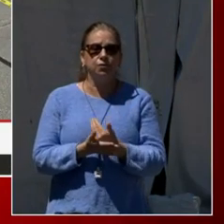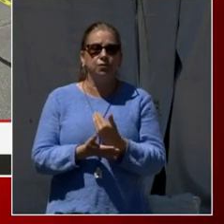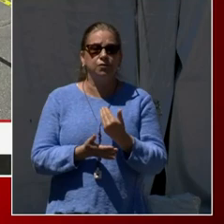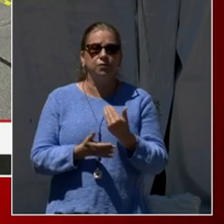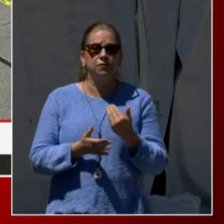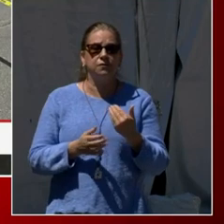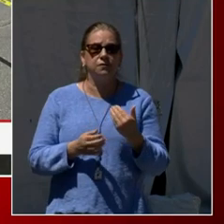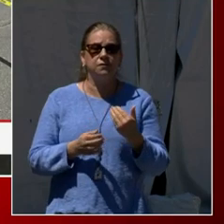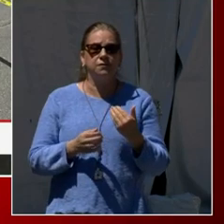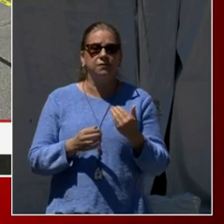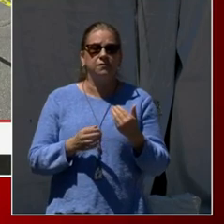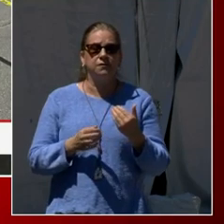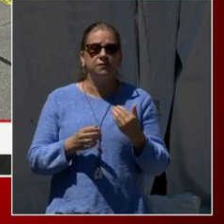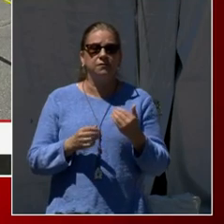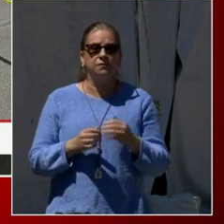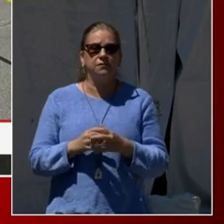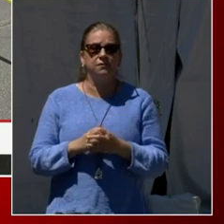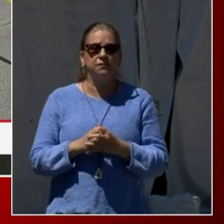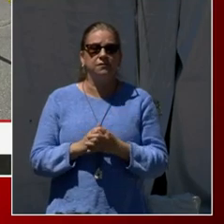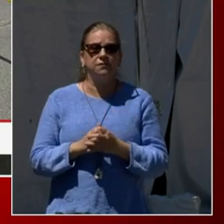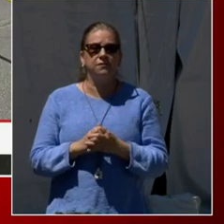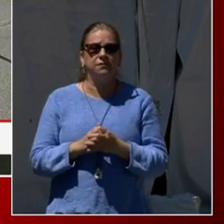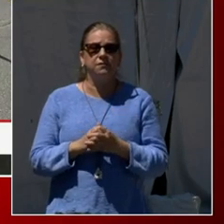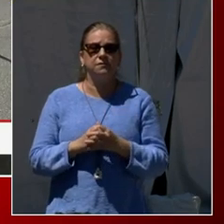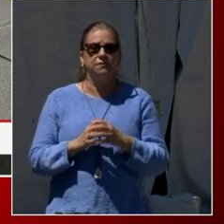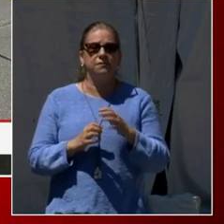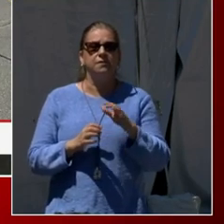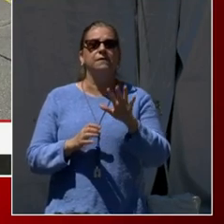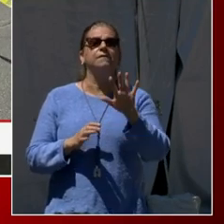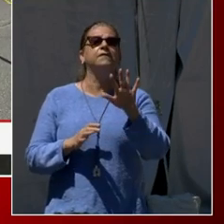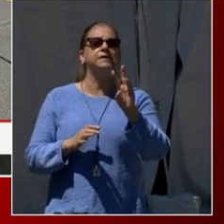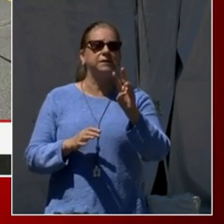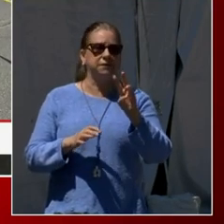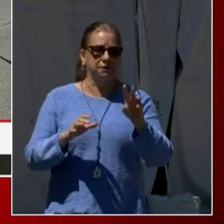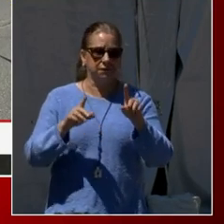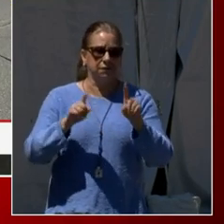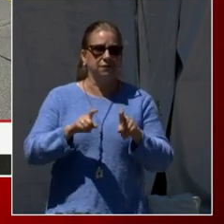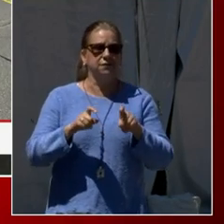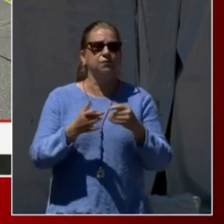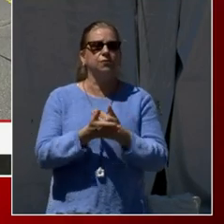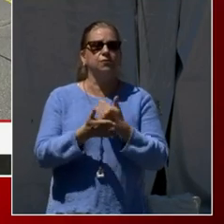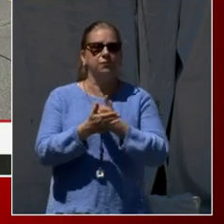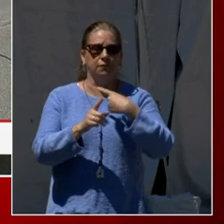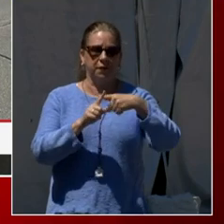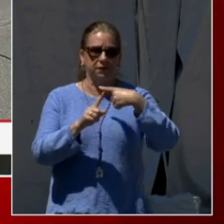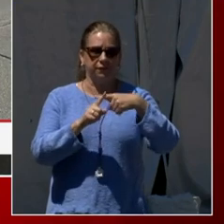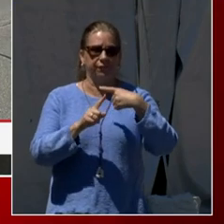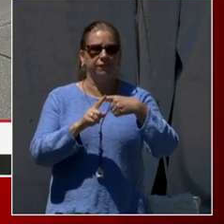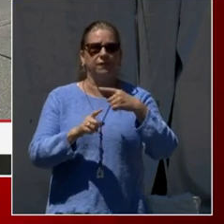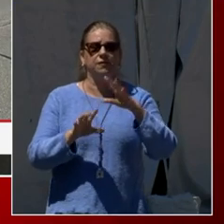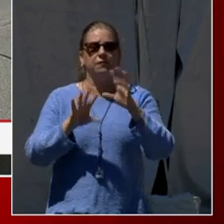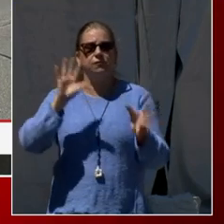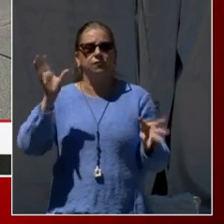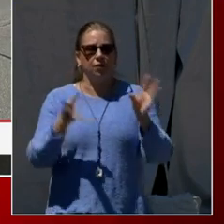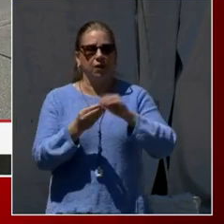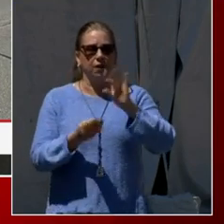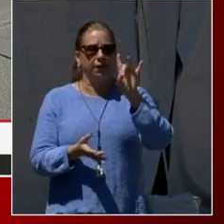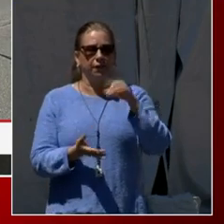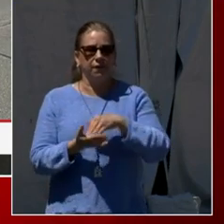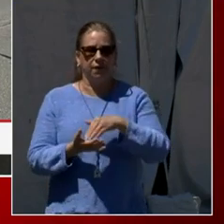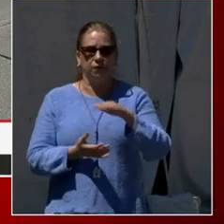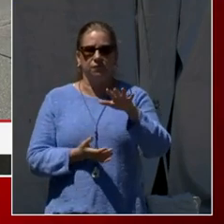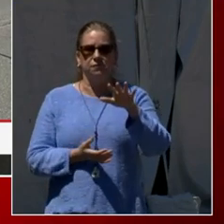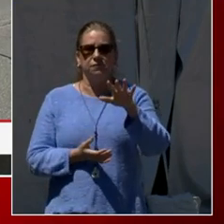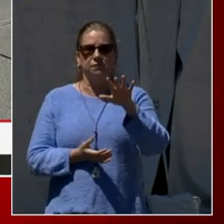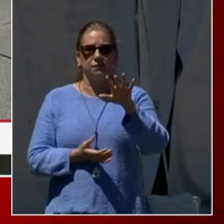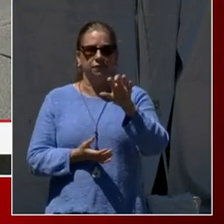8,800 cases, and sadly 2 Washingtonians have succumbed to the virus since we last reported. So we'll